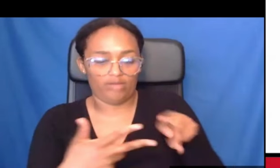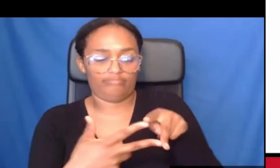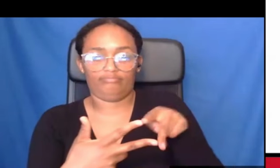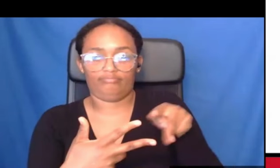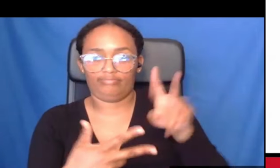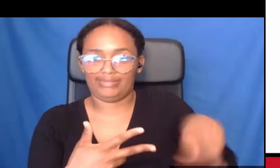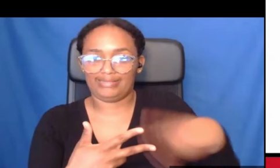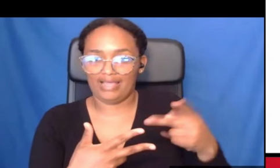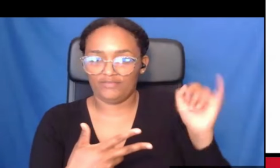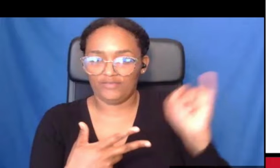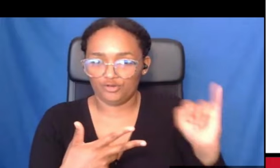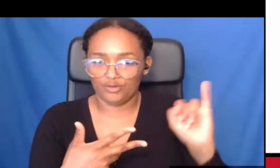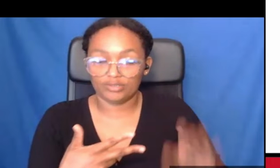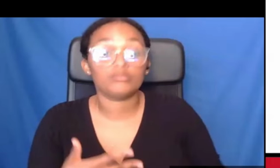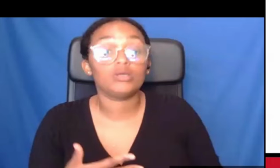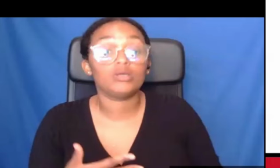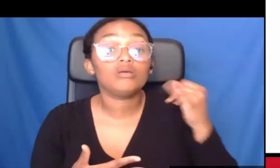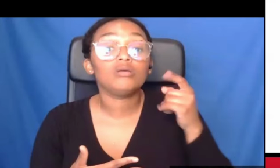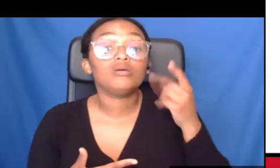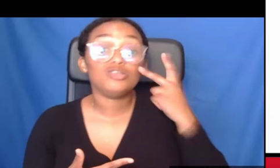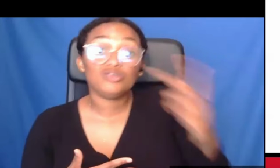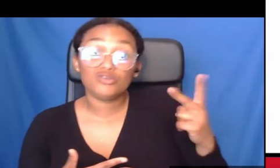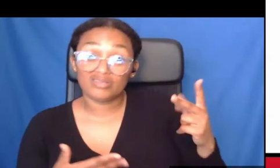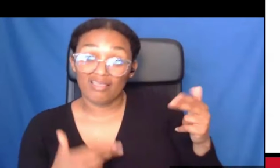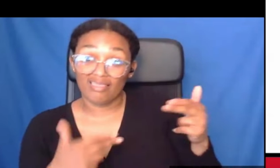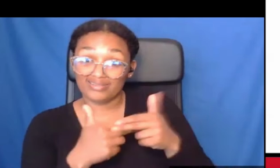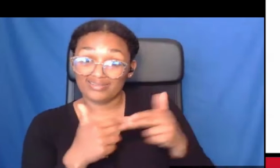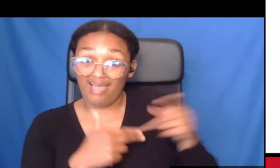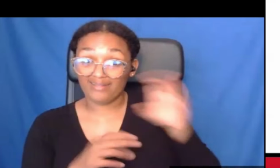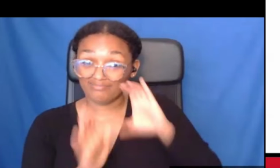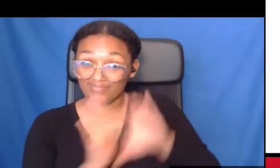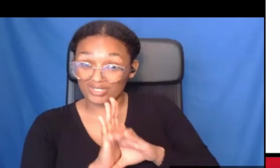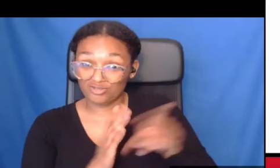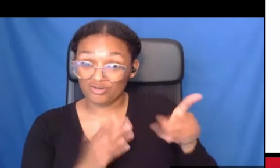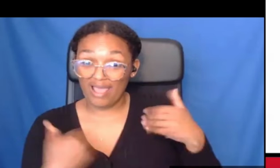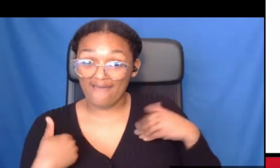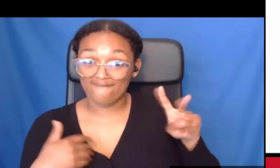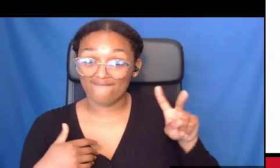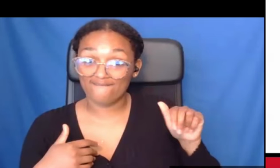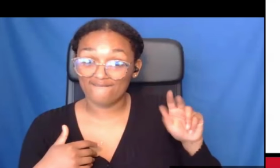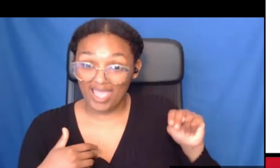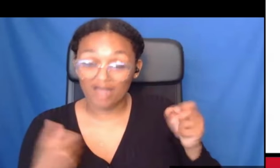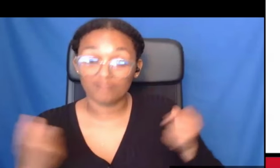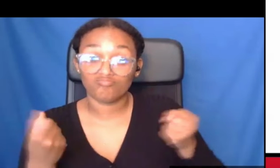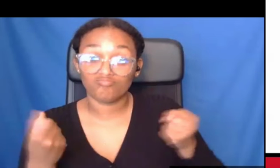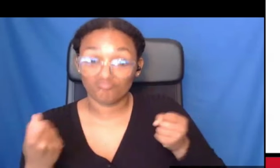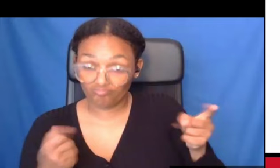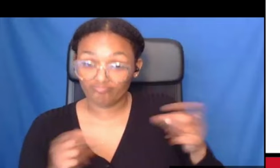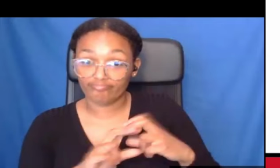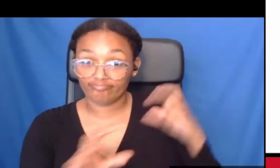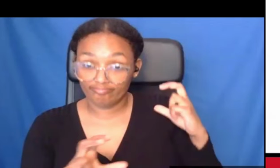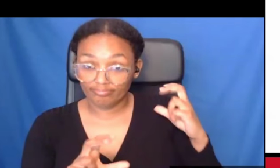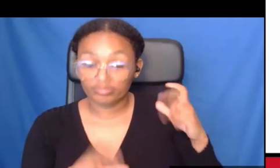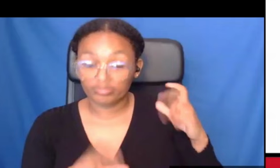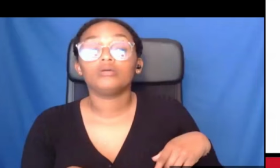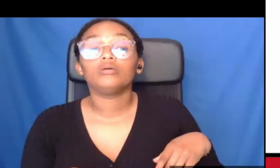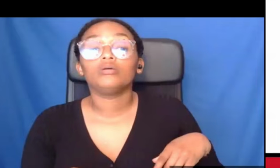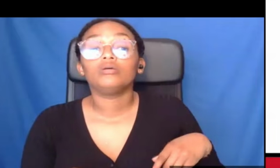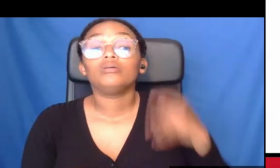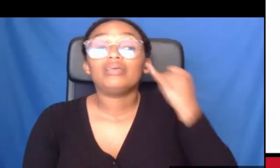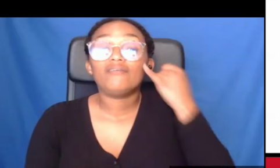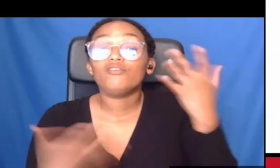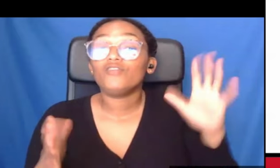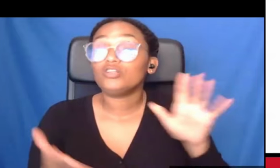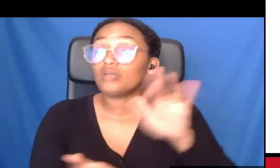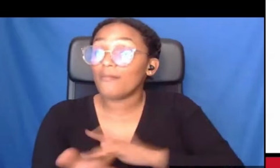our van on the screen there, that you bought in cash or that you paid off, you're making the decision whether or not you're